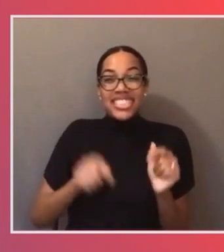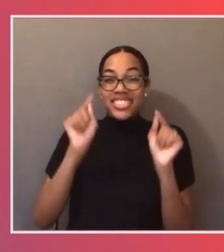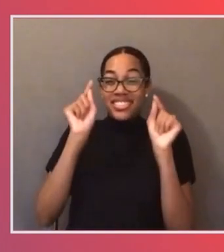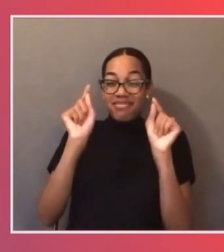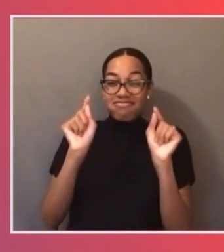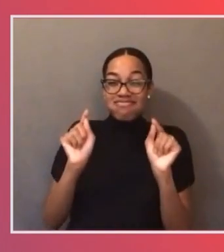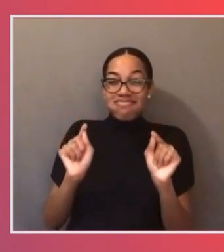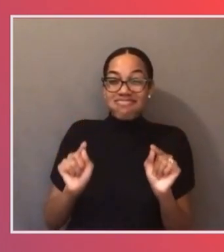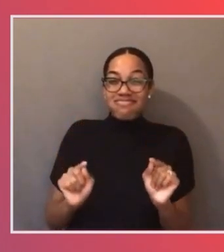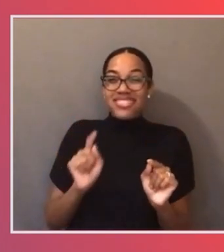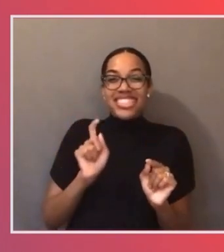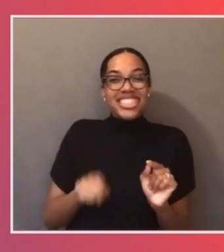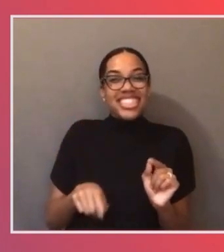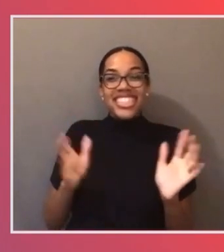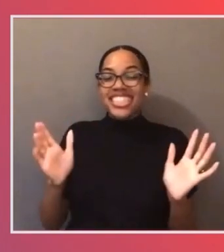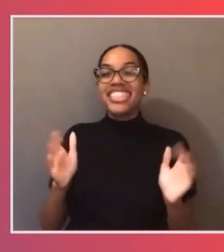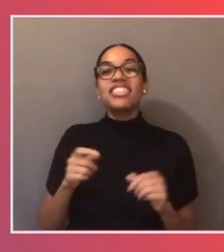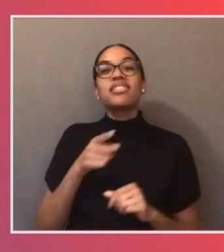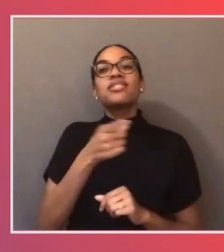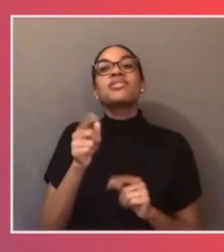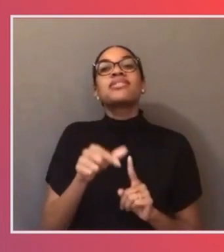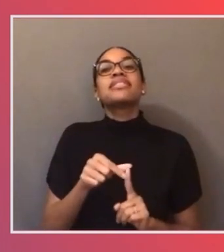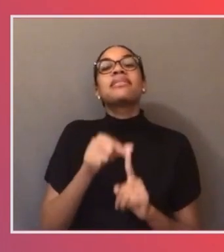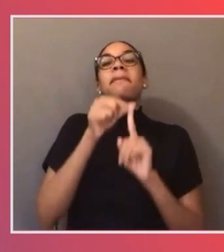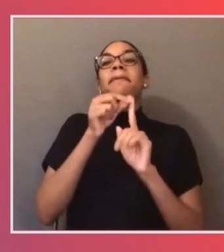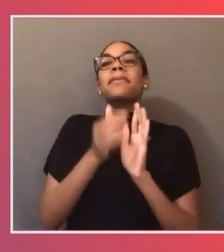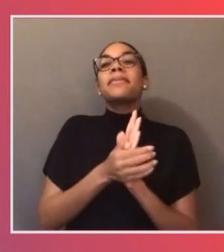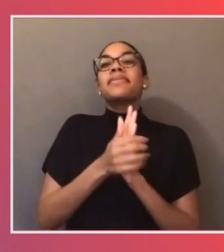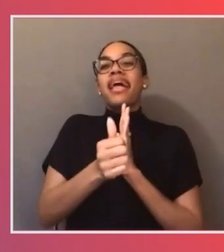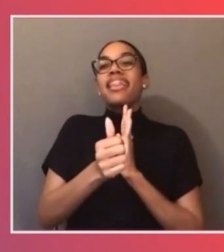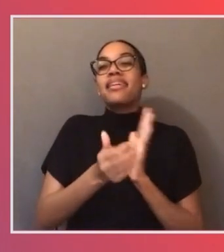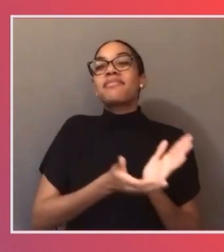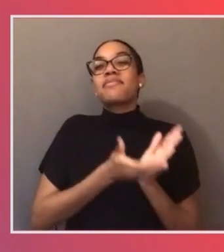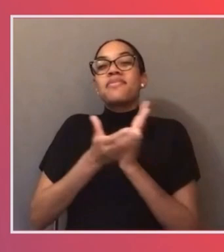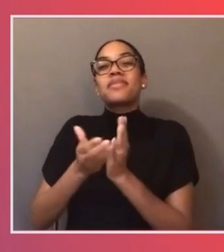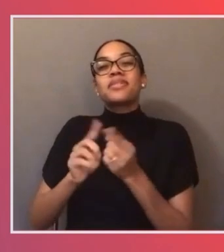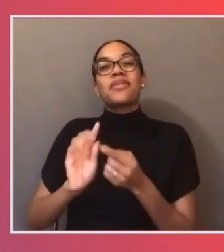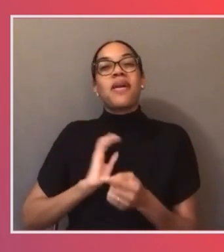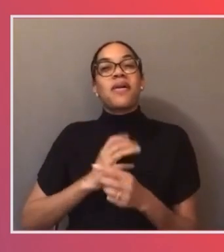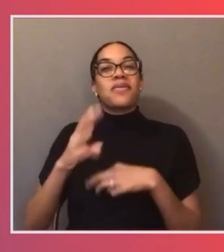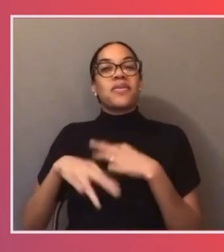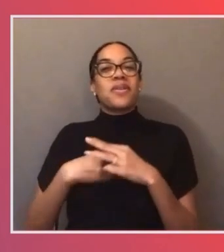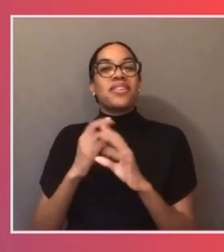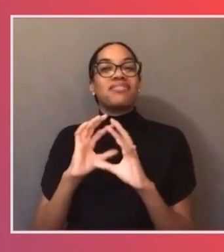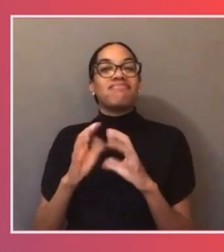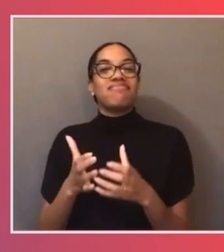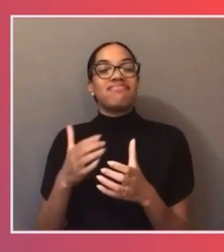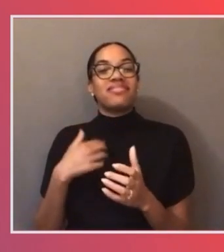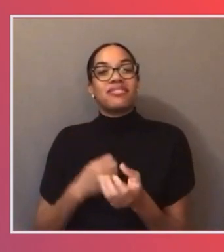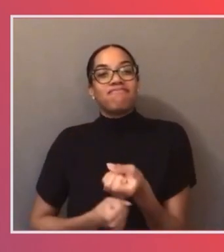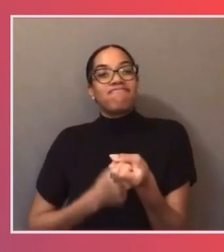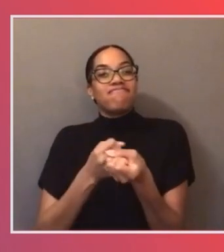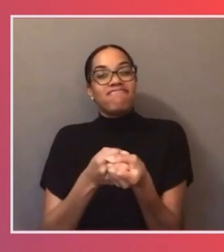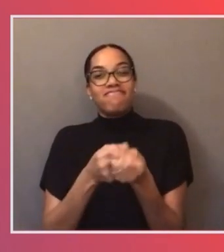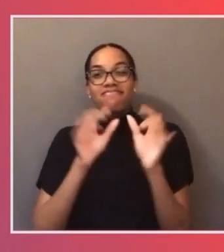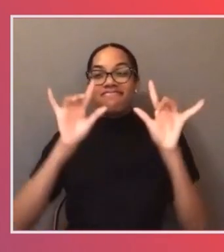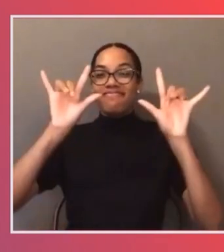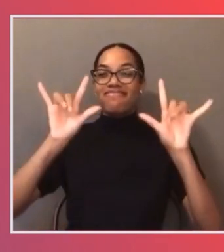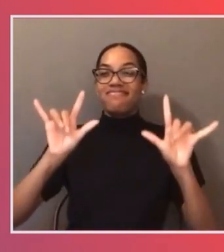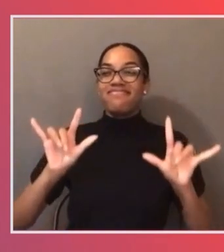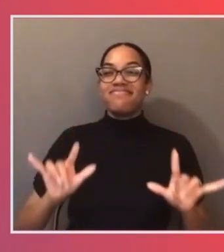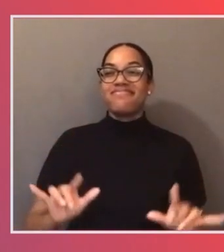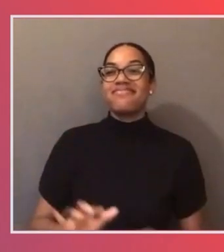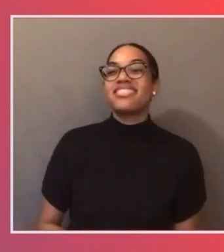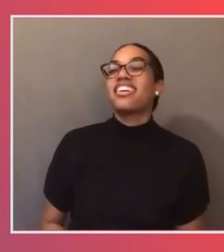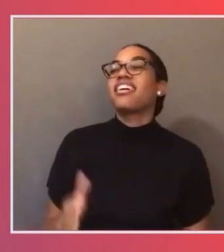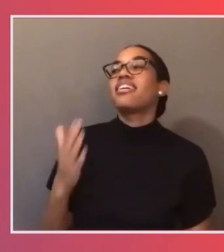you bring to our universe. So that's where we are. Well played. Well played. Well done. Well done. That's